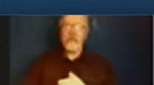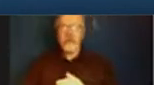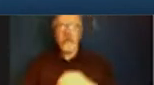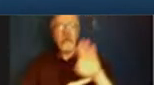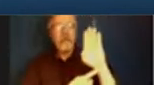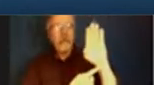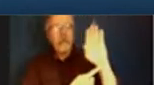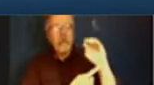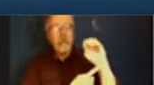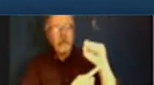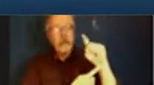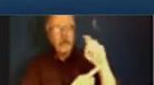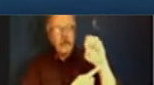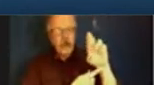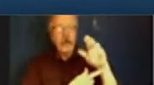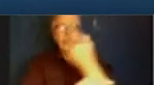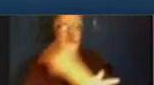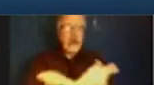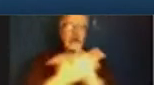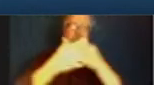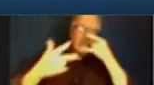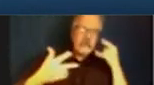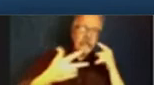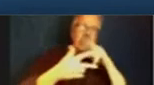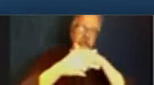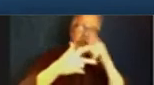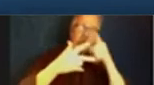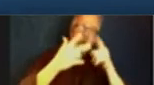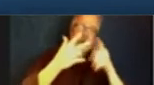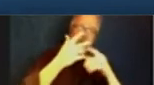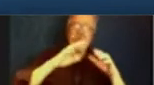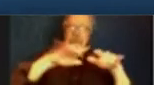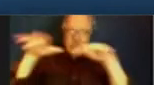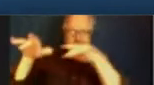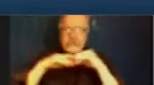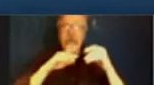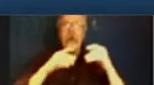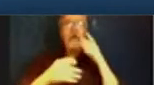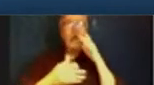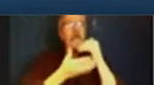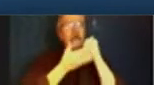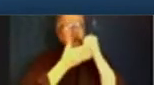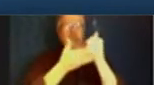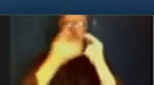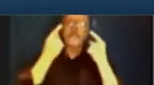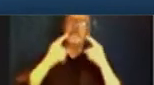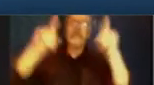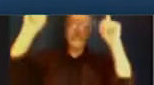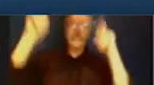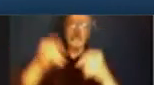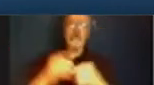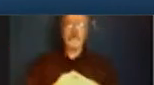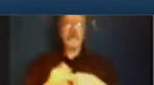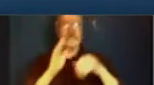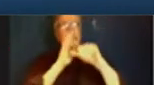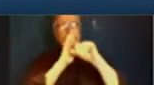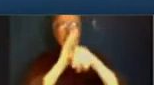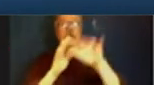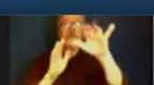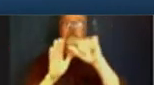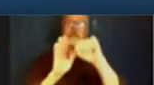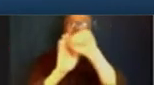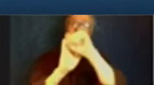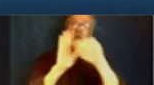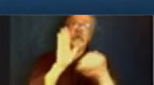staff and students. And I would like to reiterate our state's gratitude for how educators, the whole educational